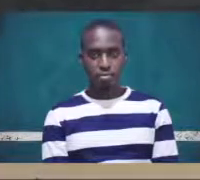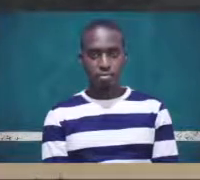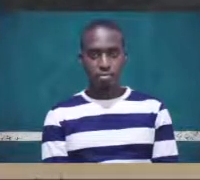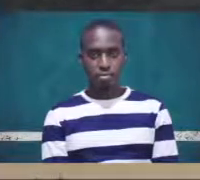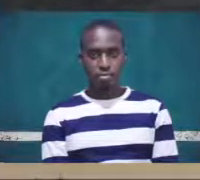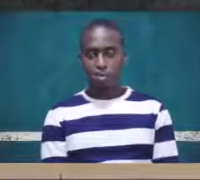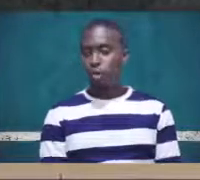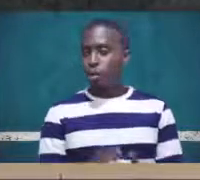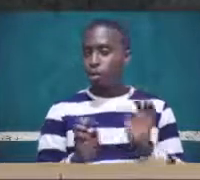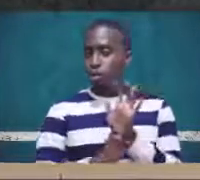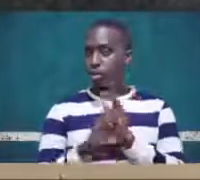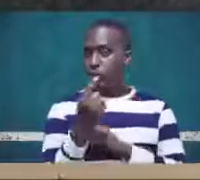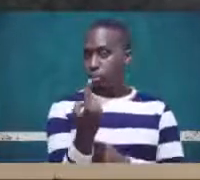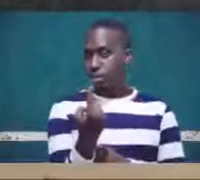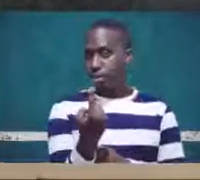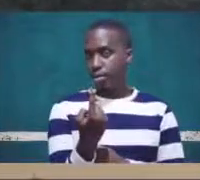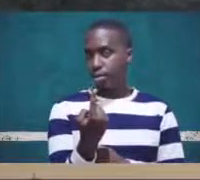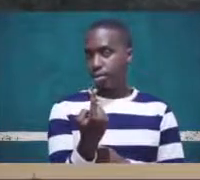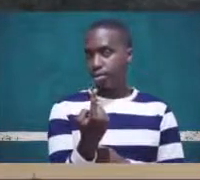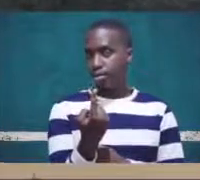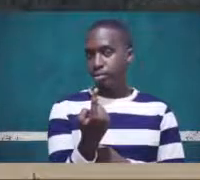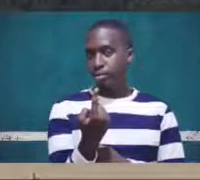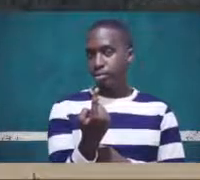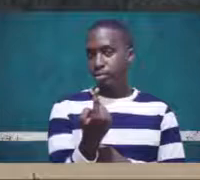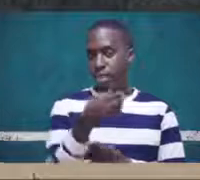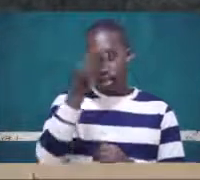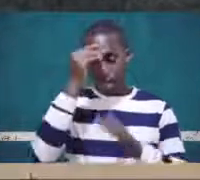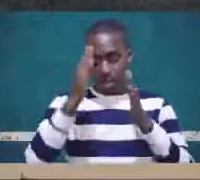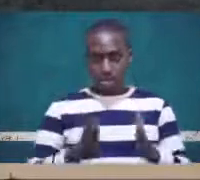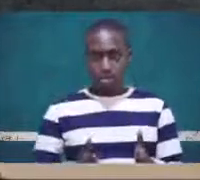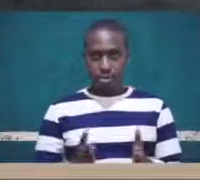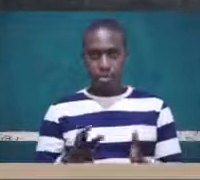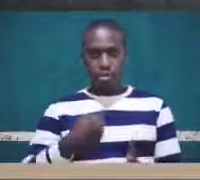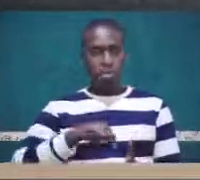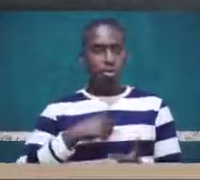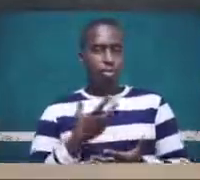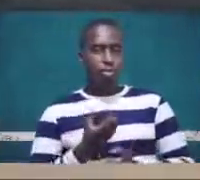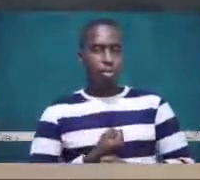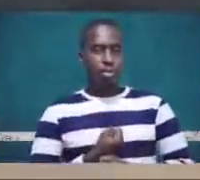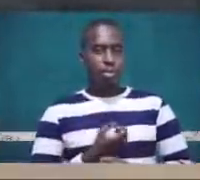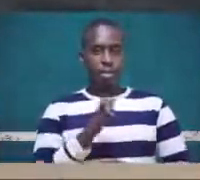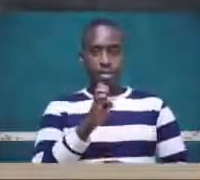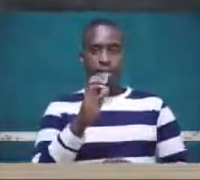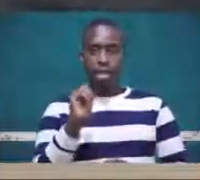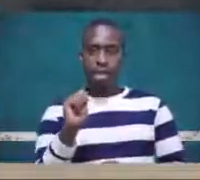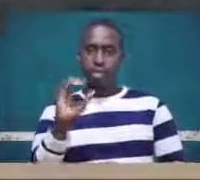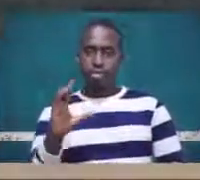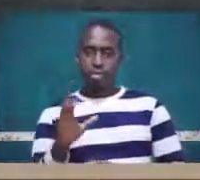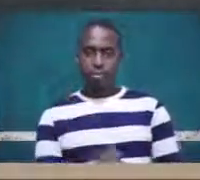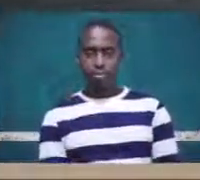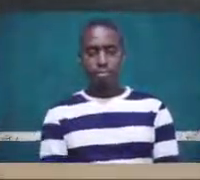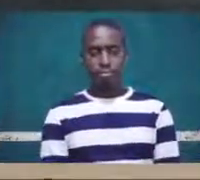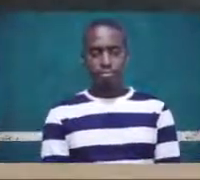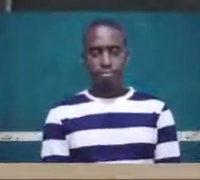One of the examples of economic integration, learners, we have the EAC.